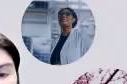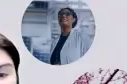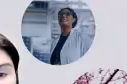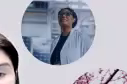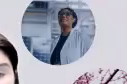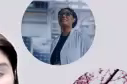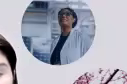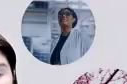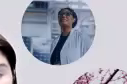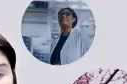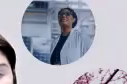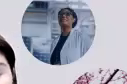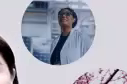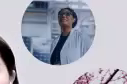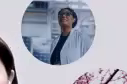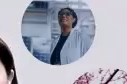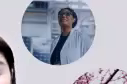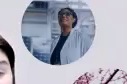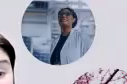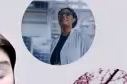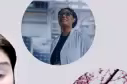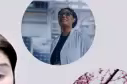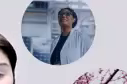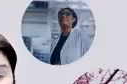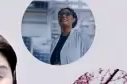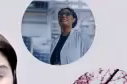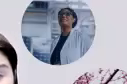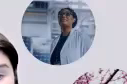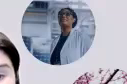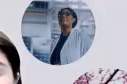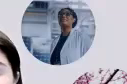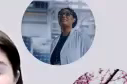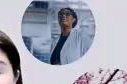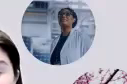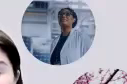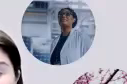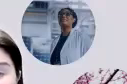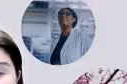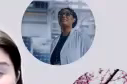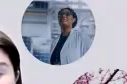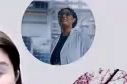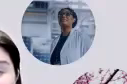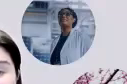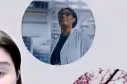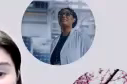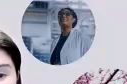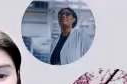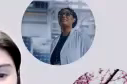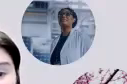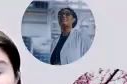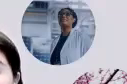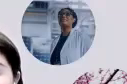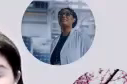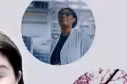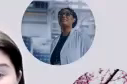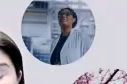promoting consultation with MNA as they are a REC partner. but this does not constitute an endorsement of